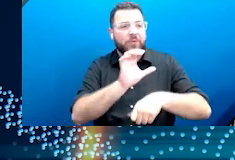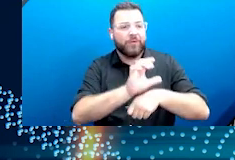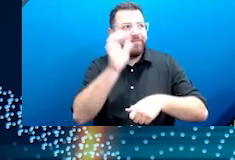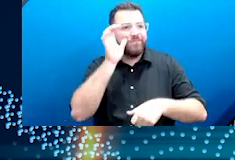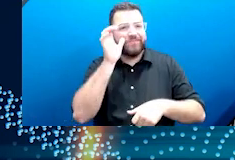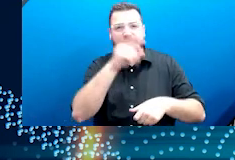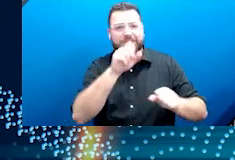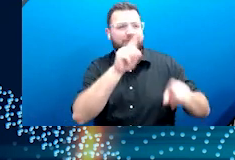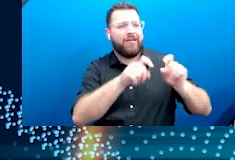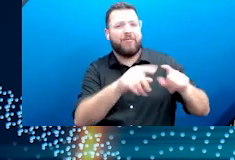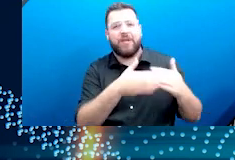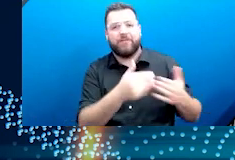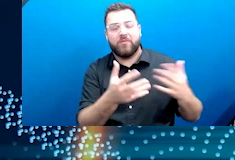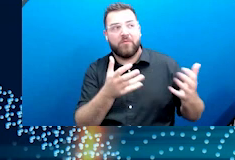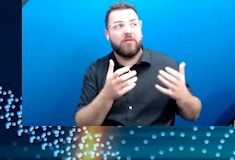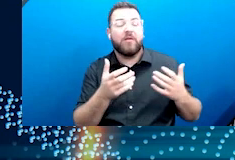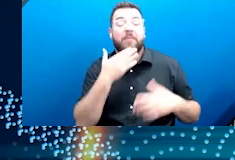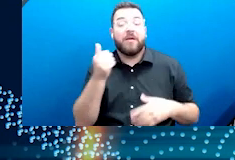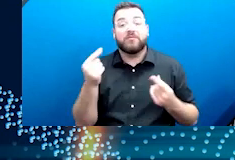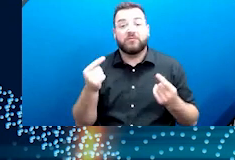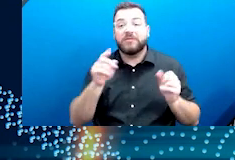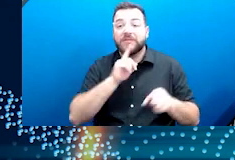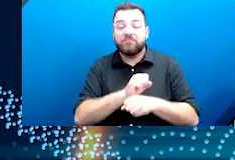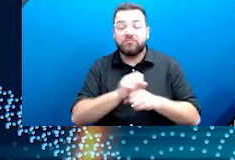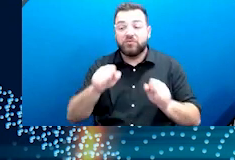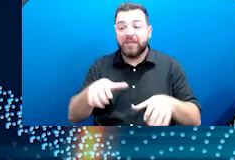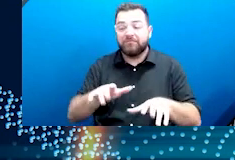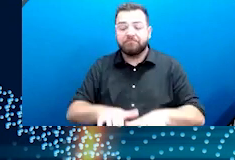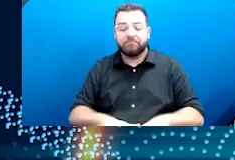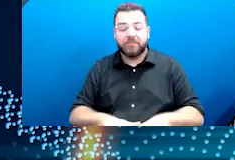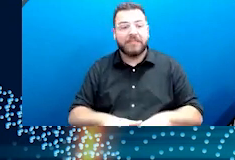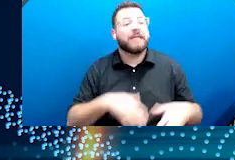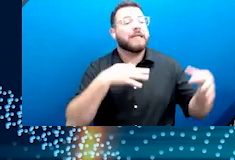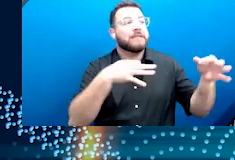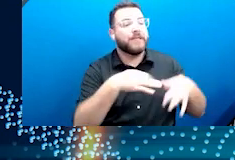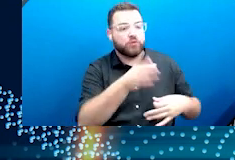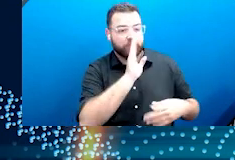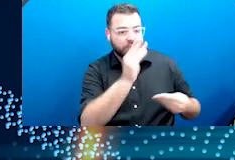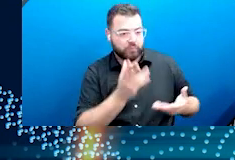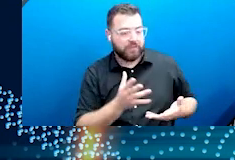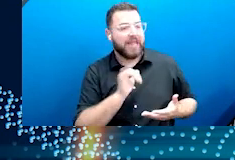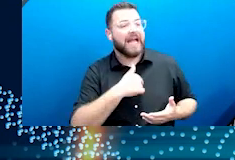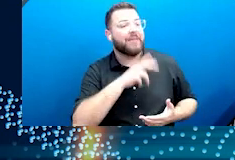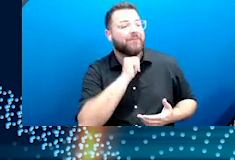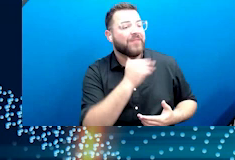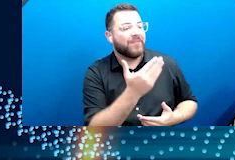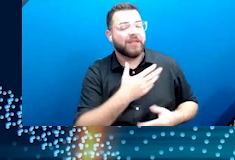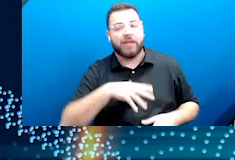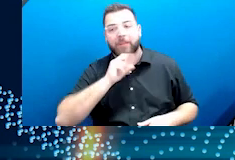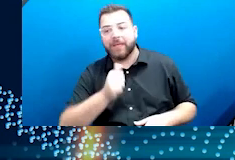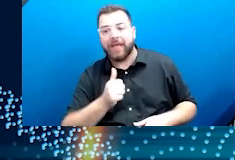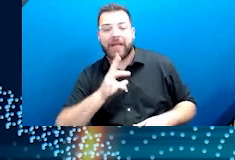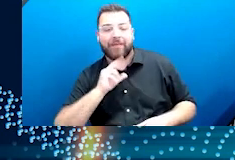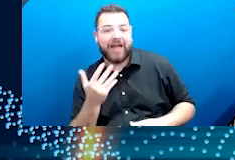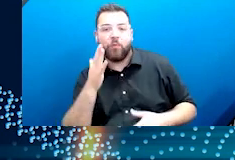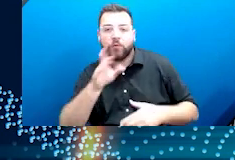one of the best things that it can do is you can literally say, hey, explain this to me like I'm 15. Explain this to me like I'm 10. Explain this to me like I'm 5. And it will break it